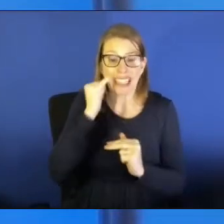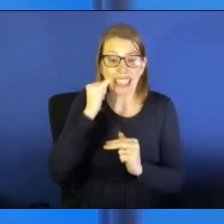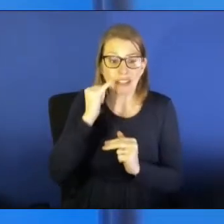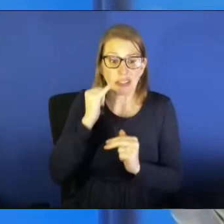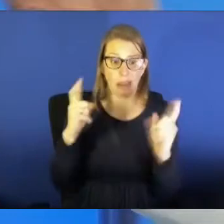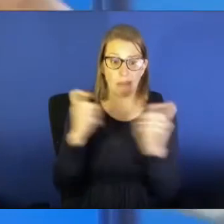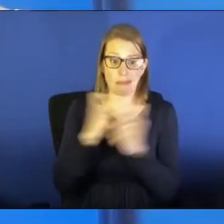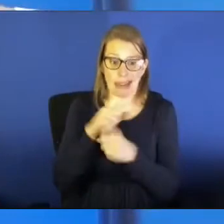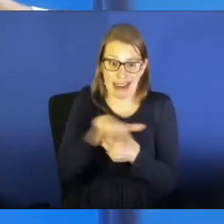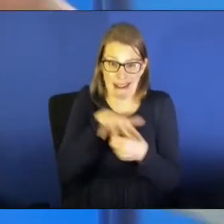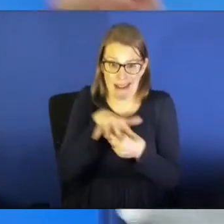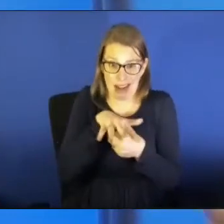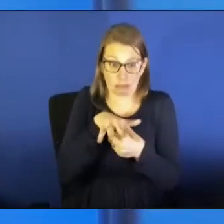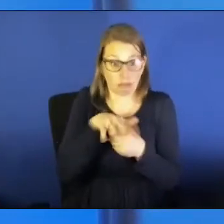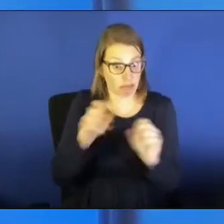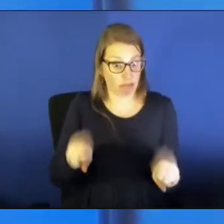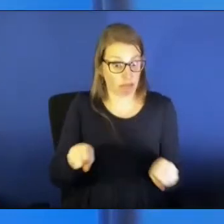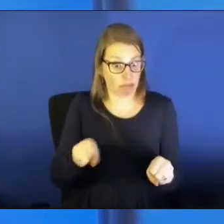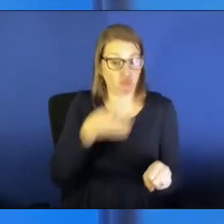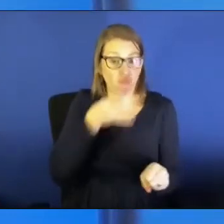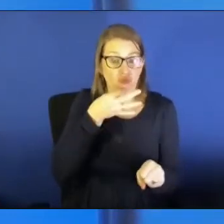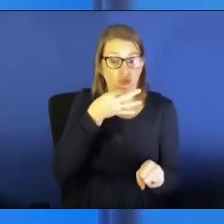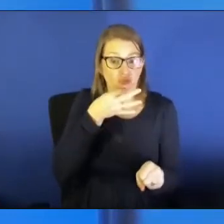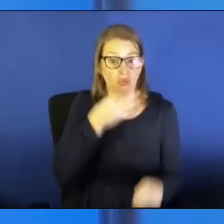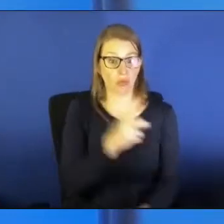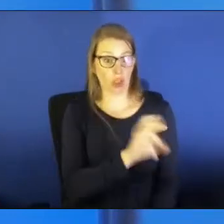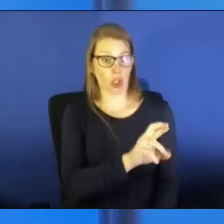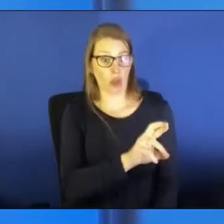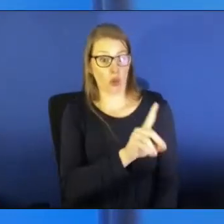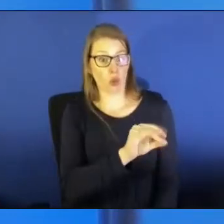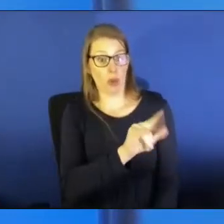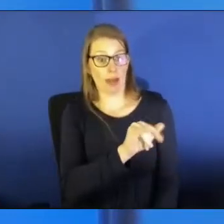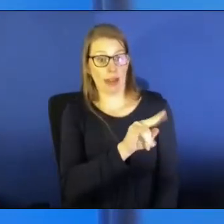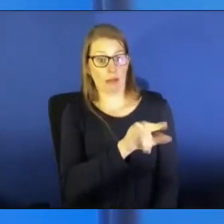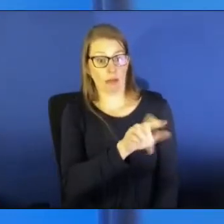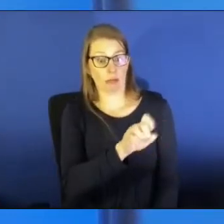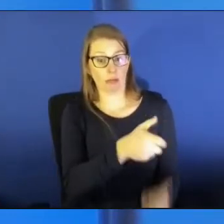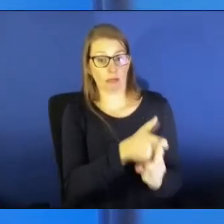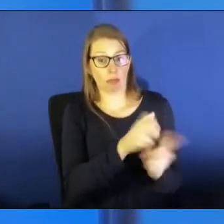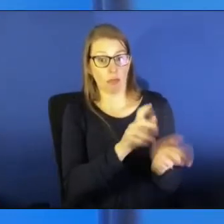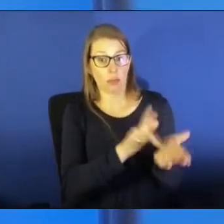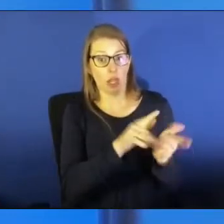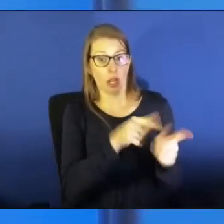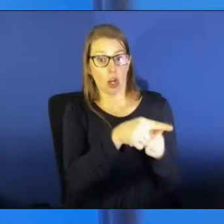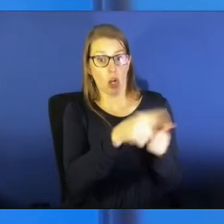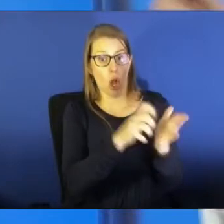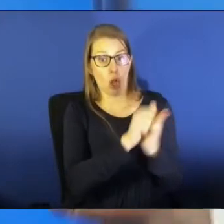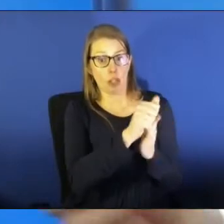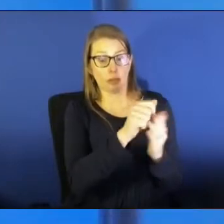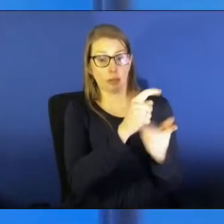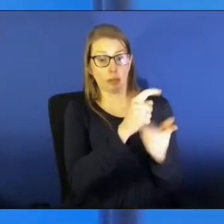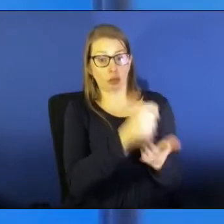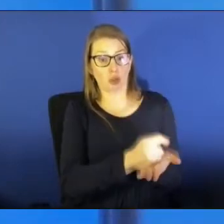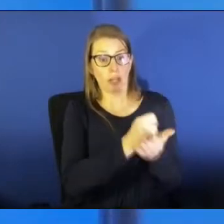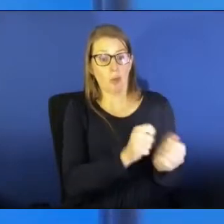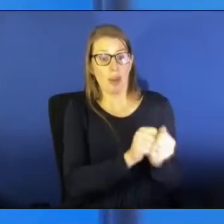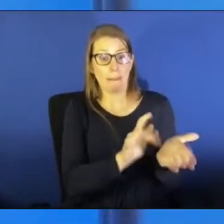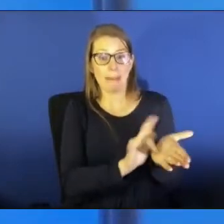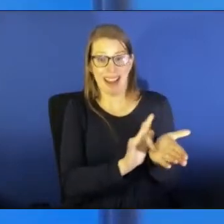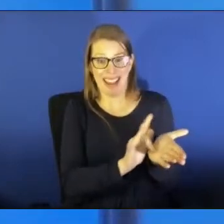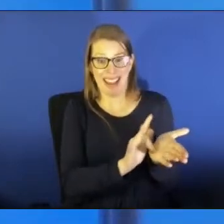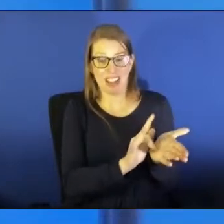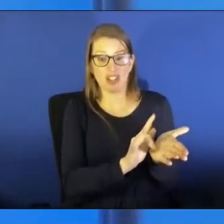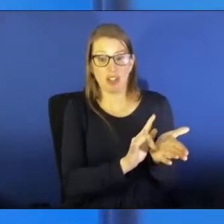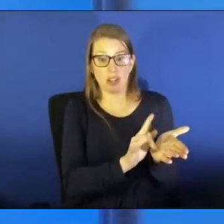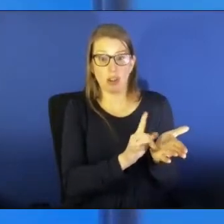that Dr. Doolittle sees himself as an oncologist who happens to treat cancer with medication that goes to the entire body. I